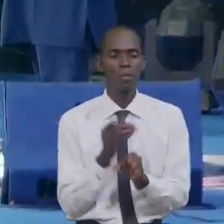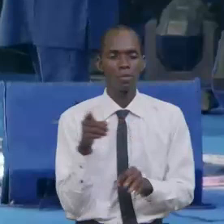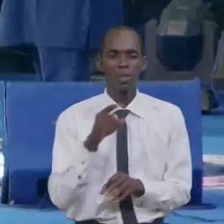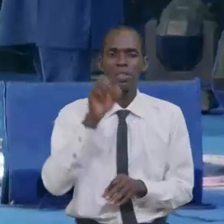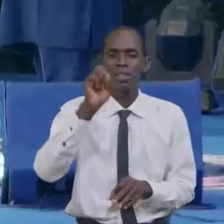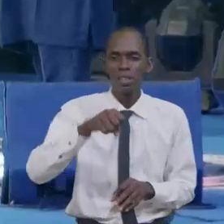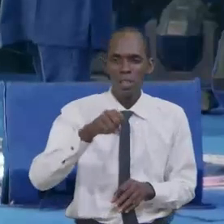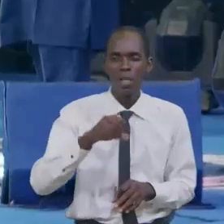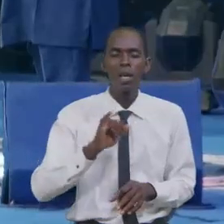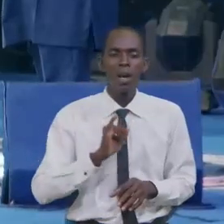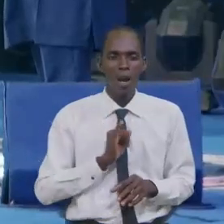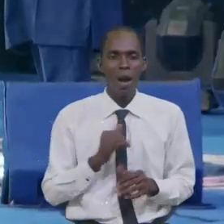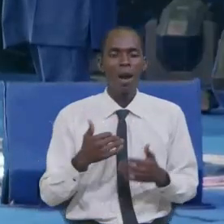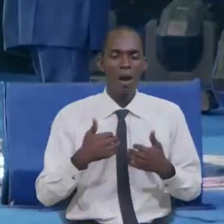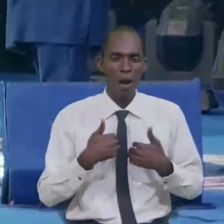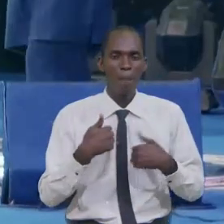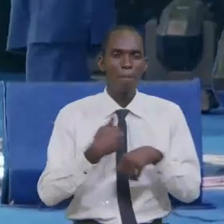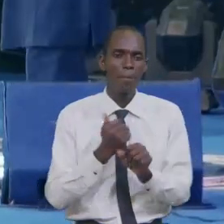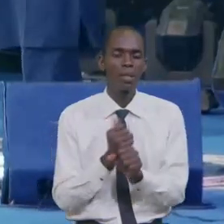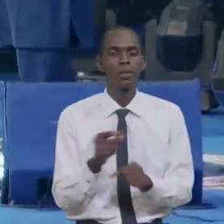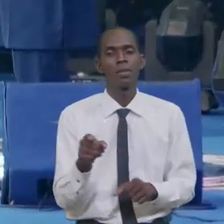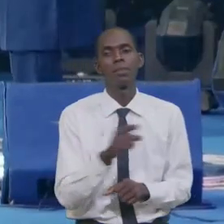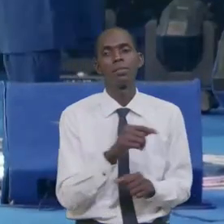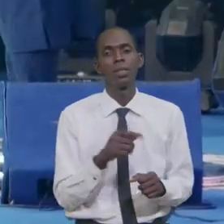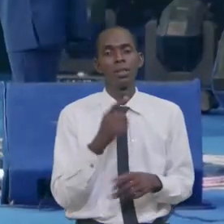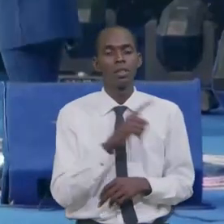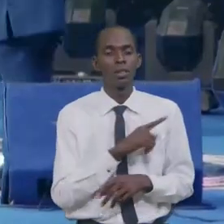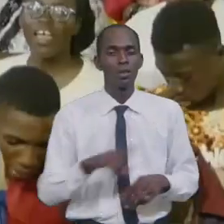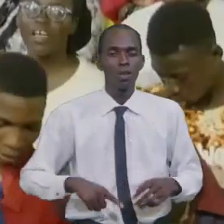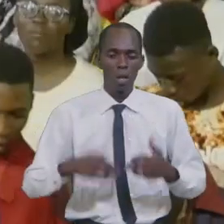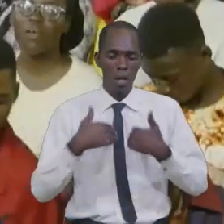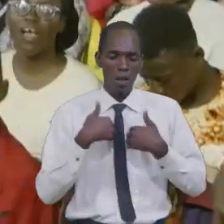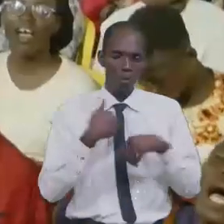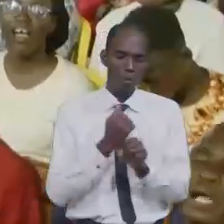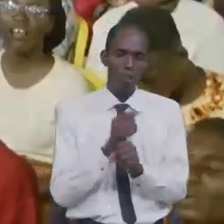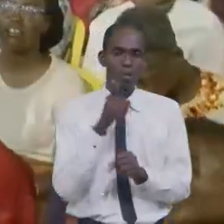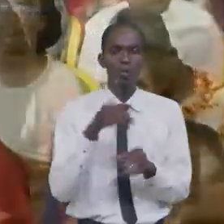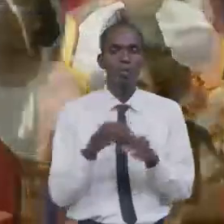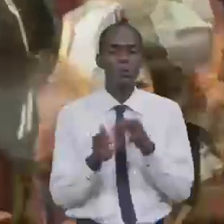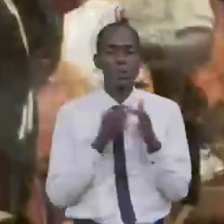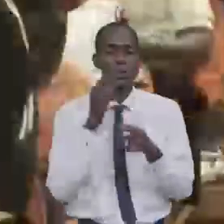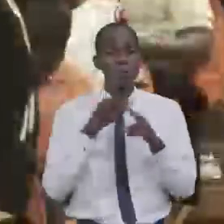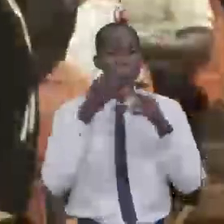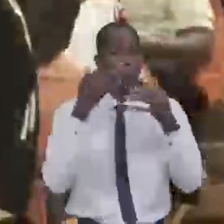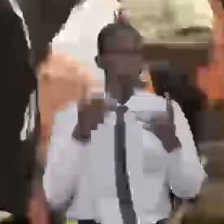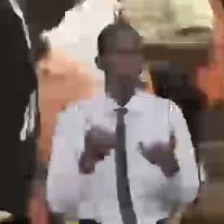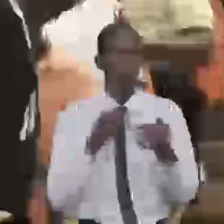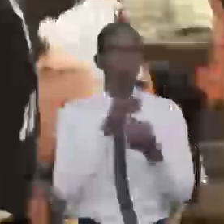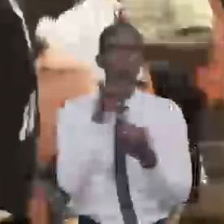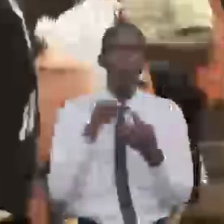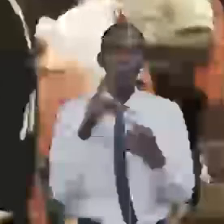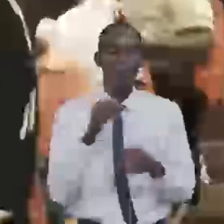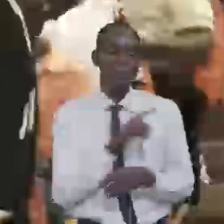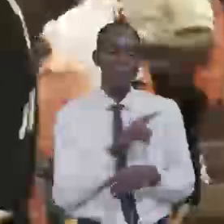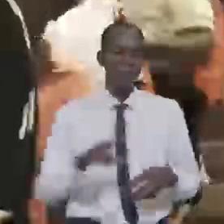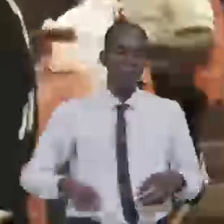Yes, I have made him. The Lord has made you. Now, when the Lord